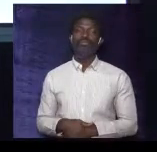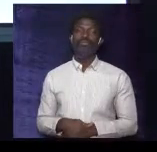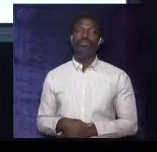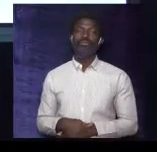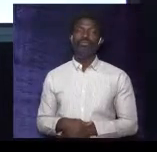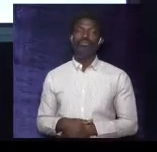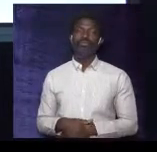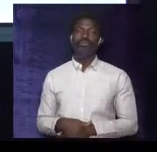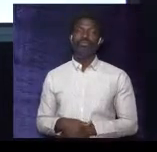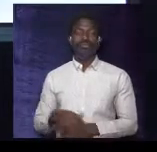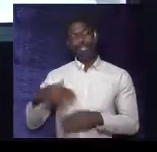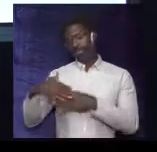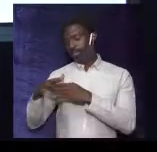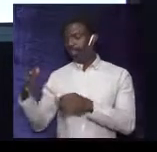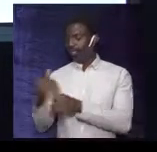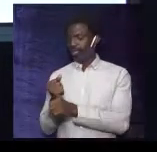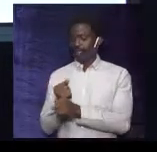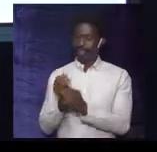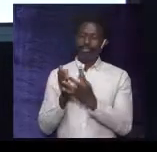Good.